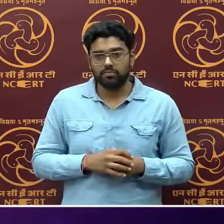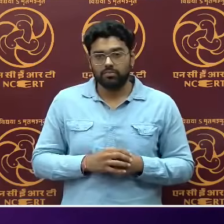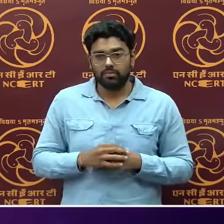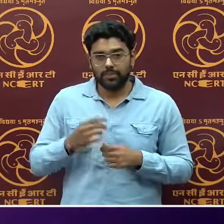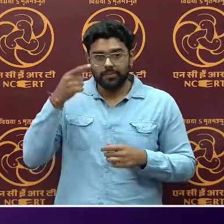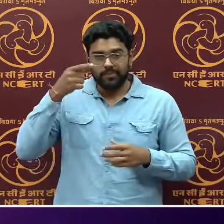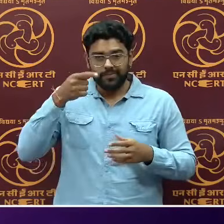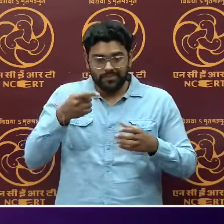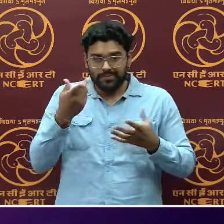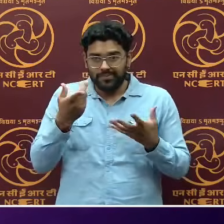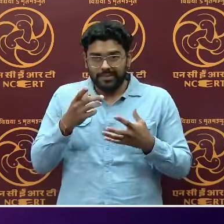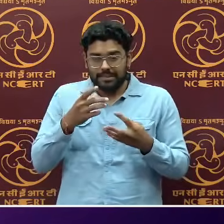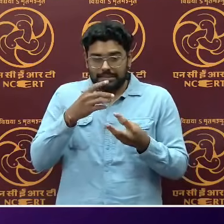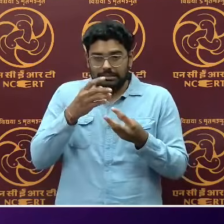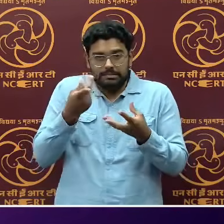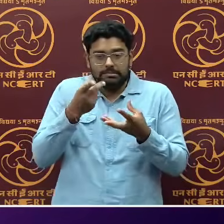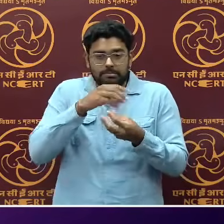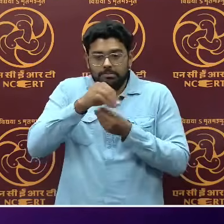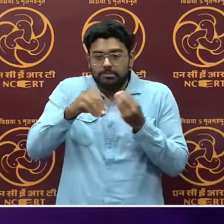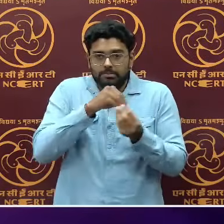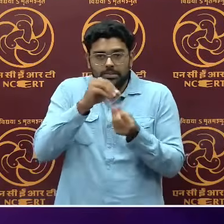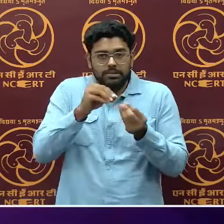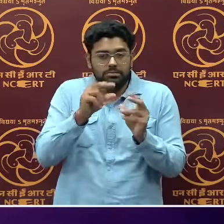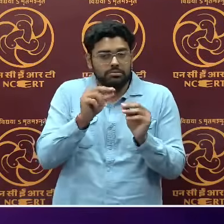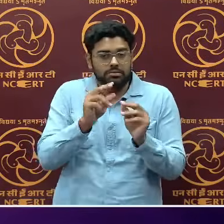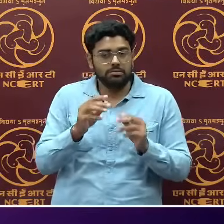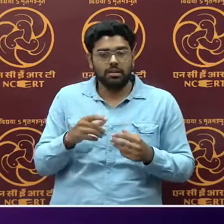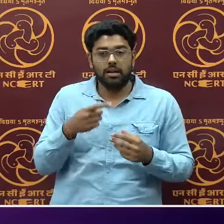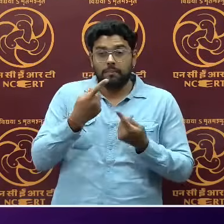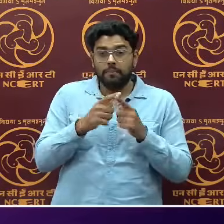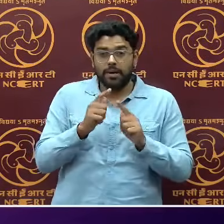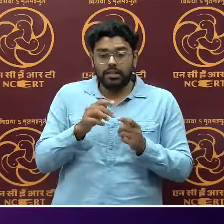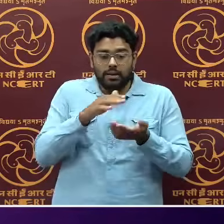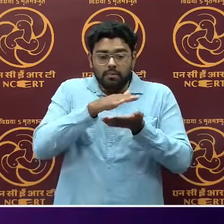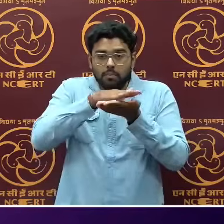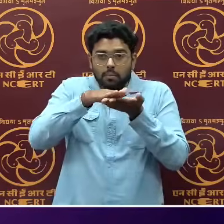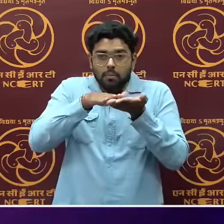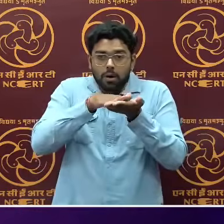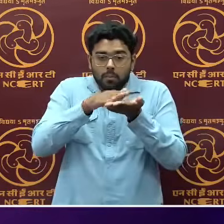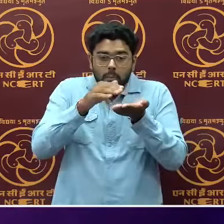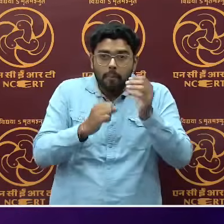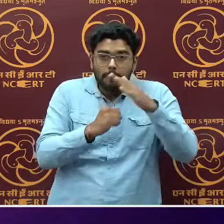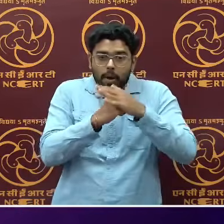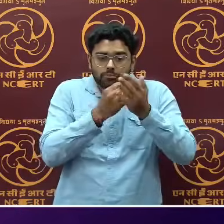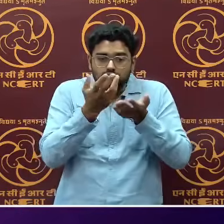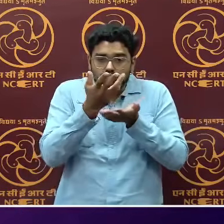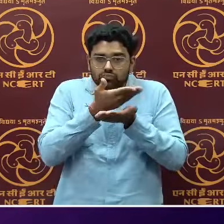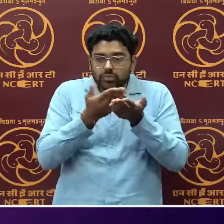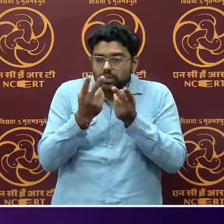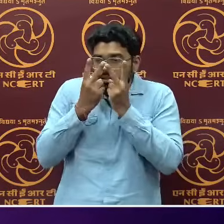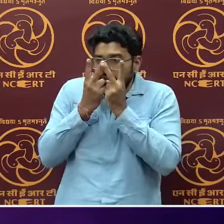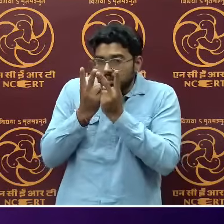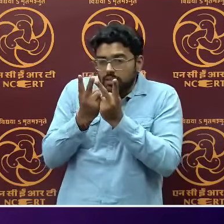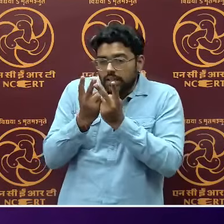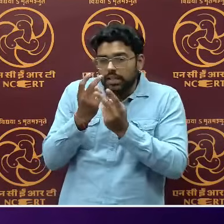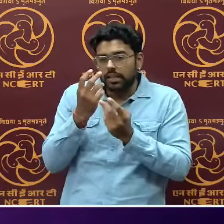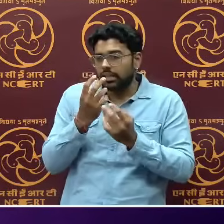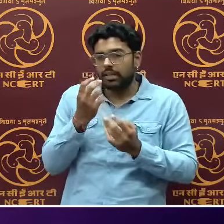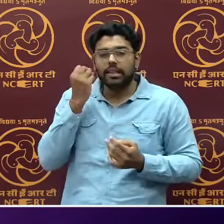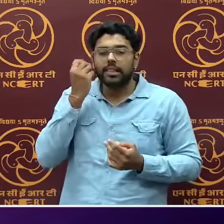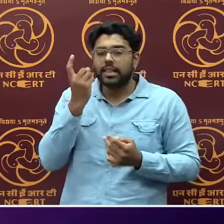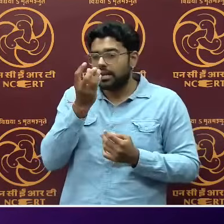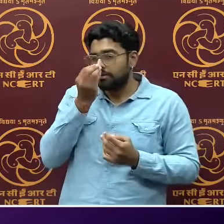it didn't get mixed over here, rather it is floating right at the top. You could easily